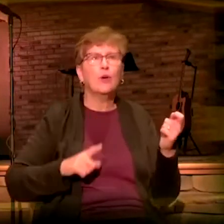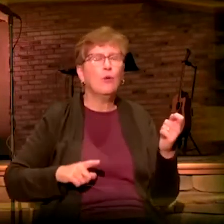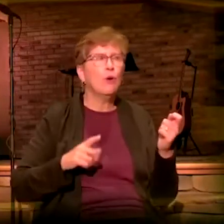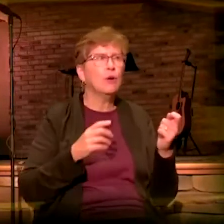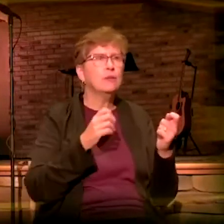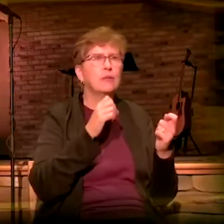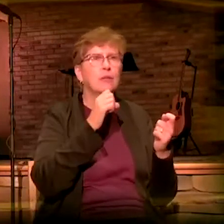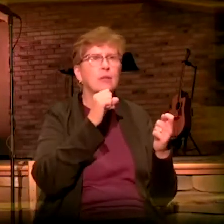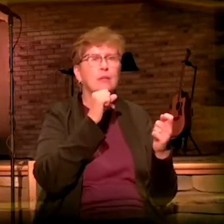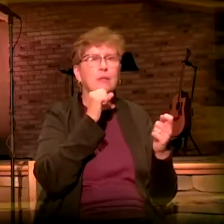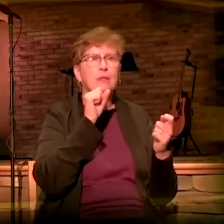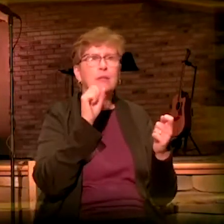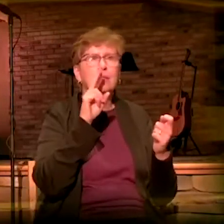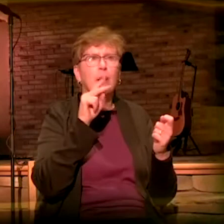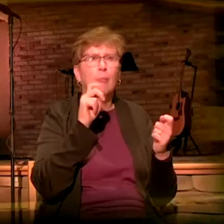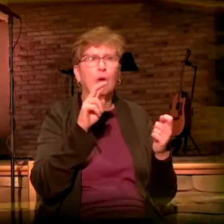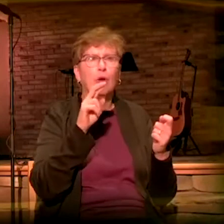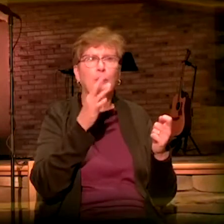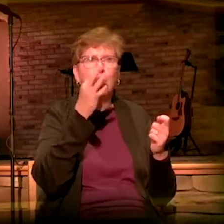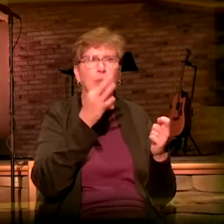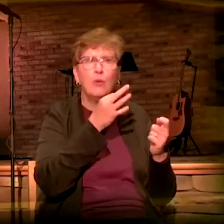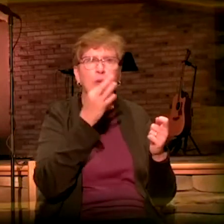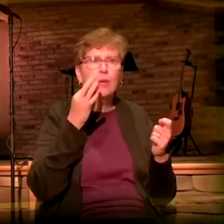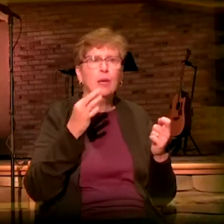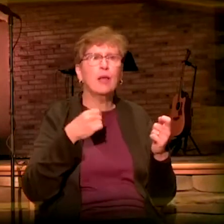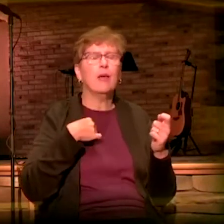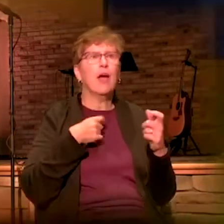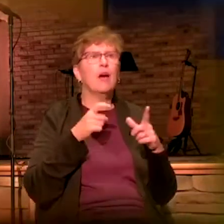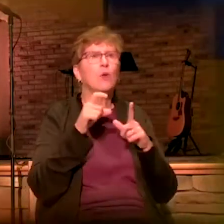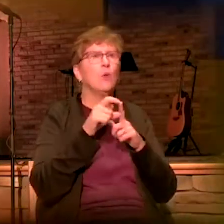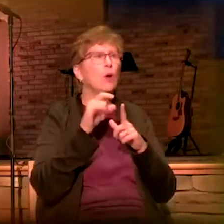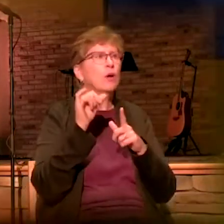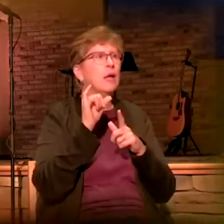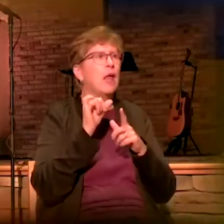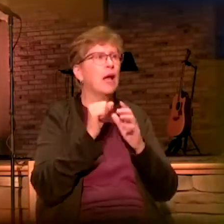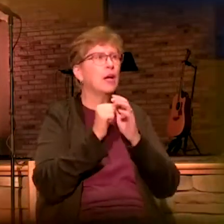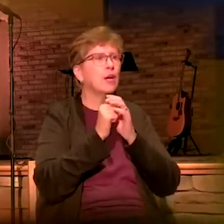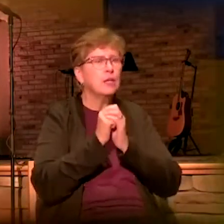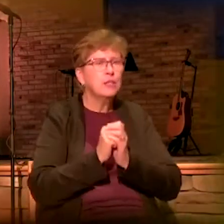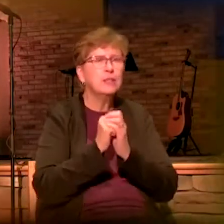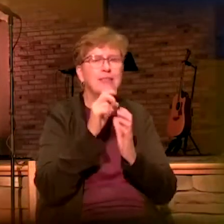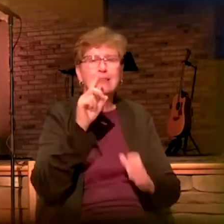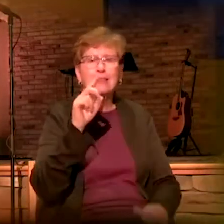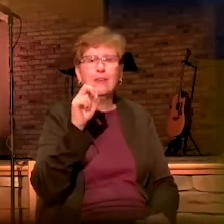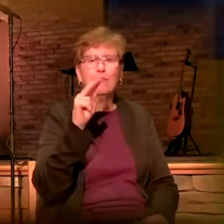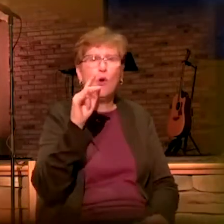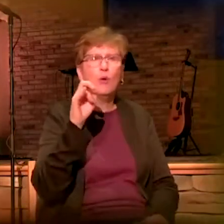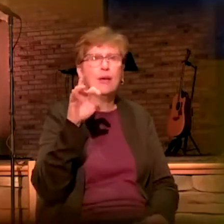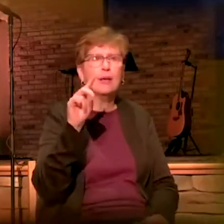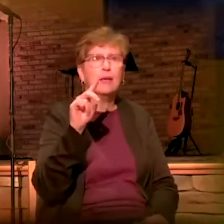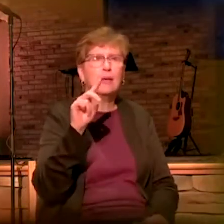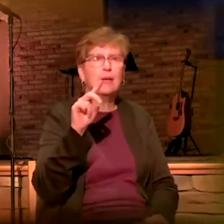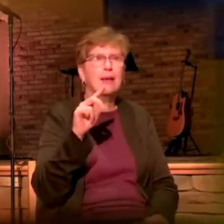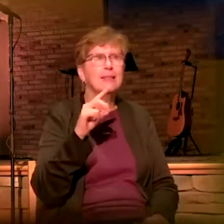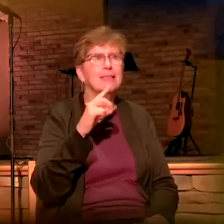just pray. But there are words like devoted and sincere and glad used